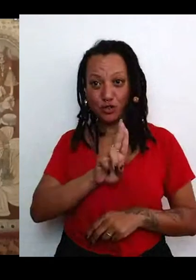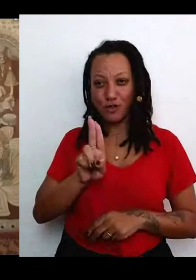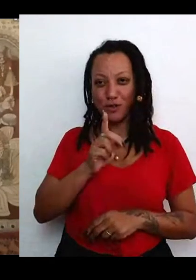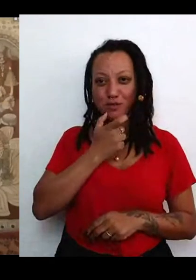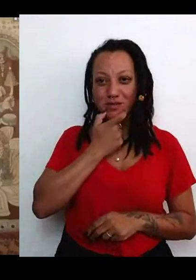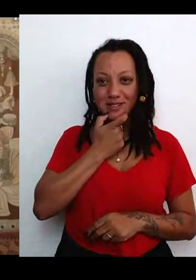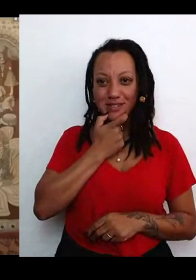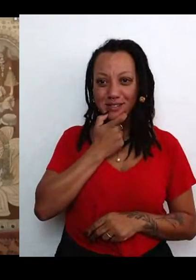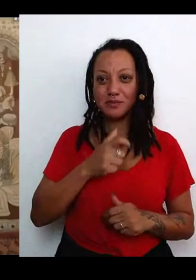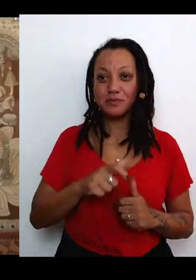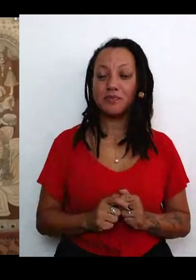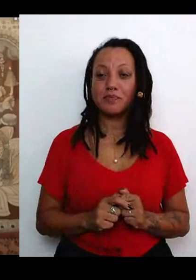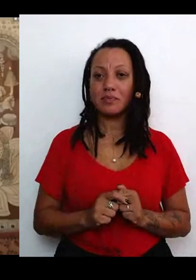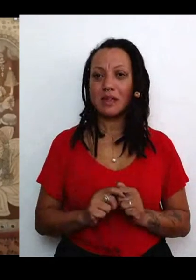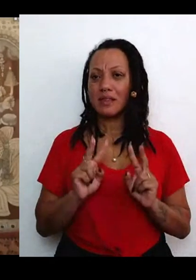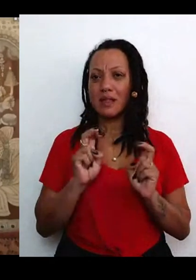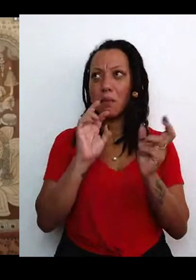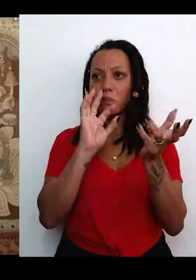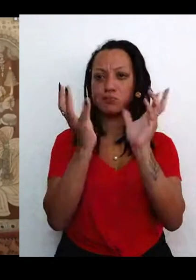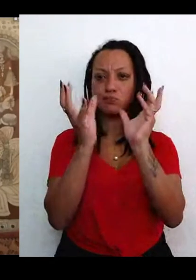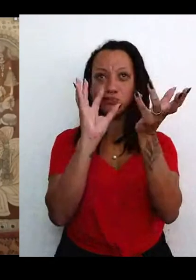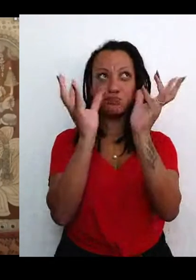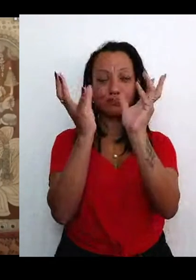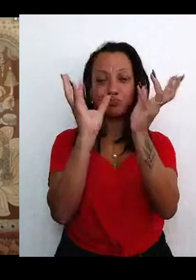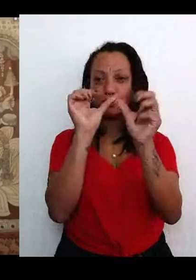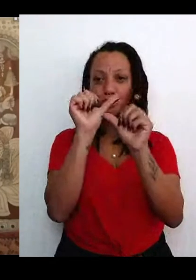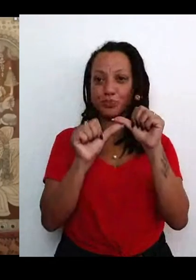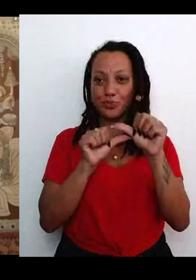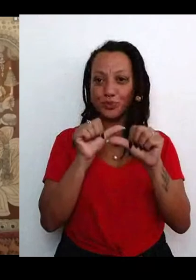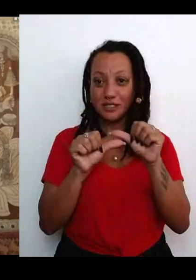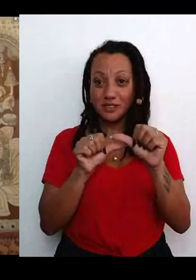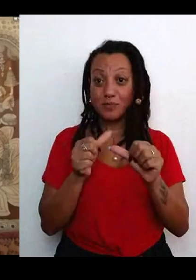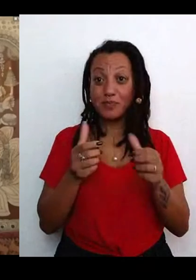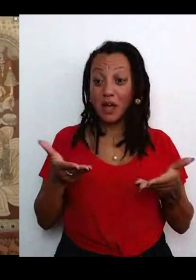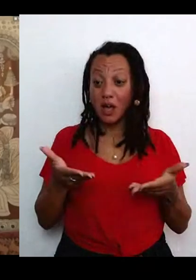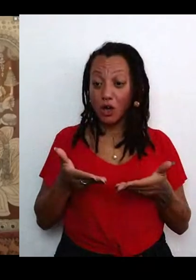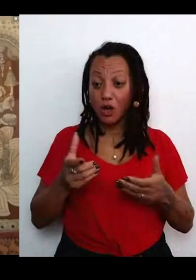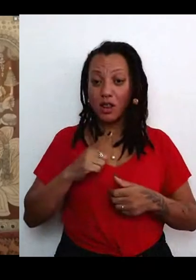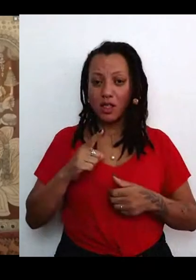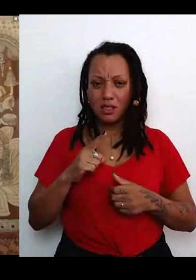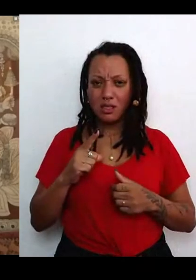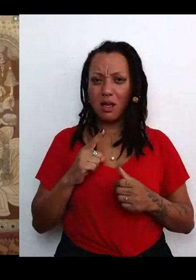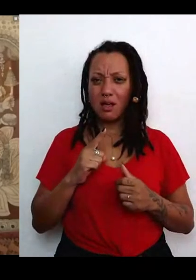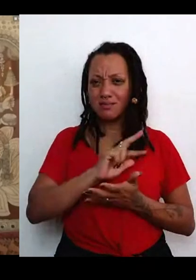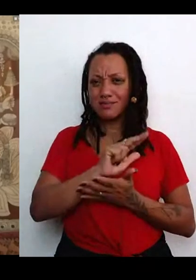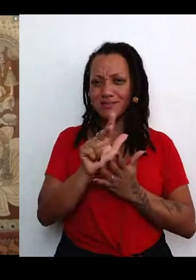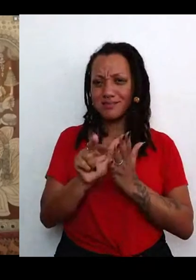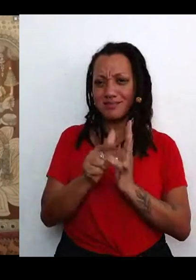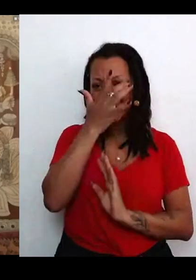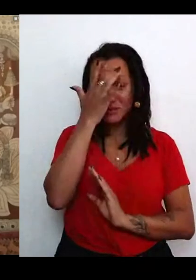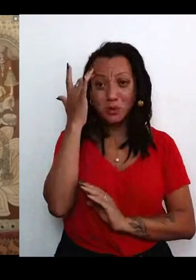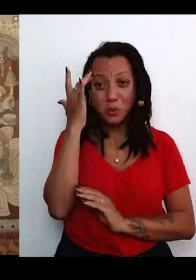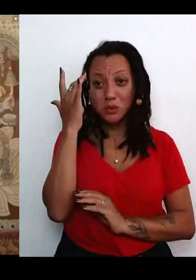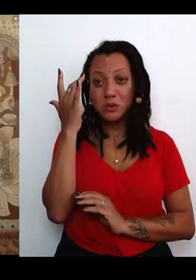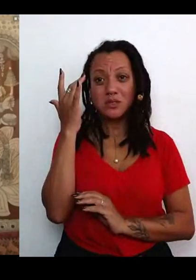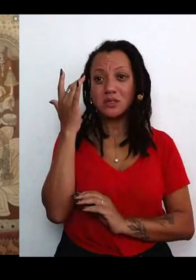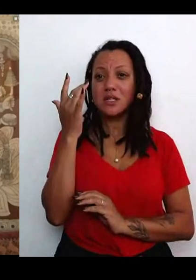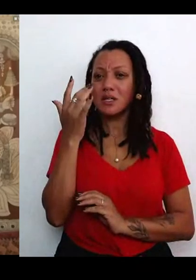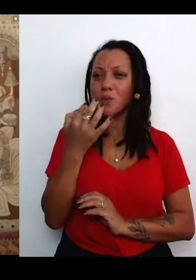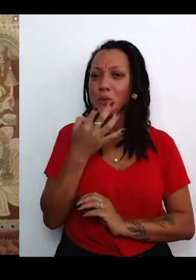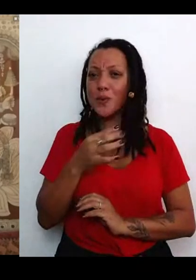negotiated and so many people who don't have any idea of this history say oh why do we need to meet 27